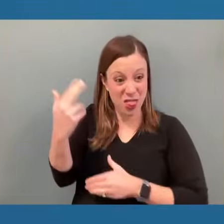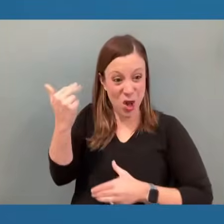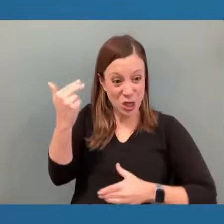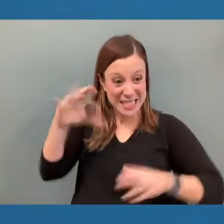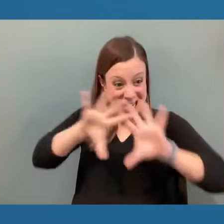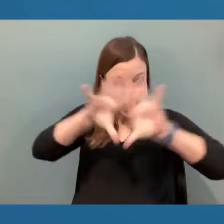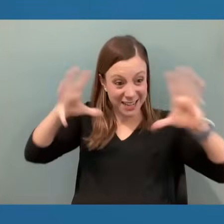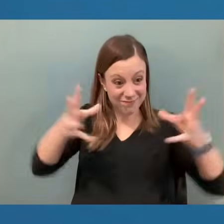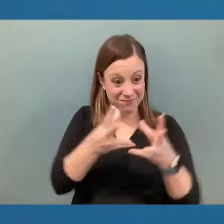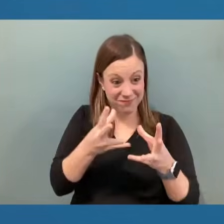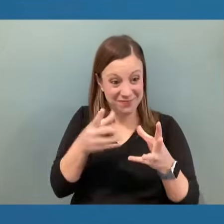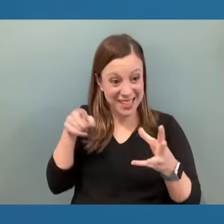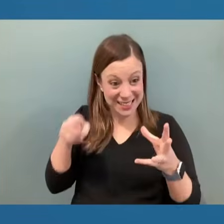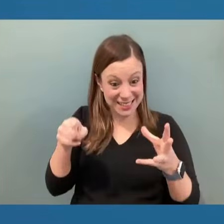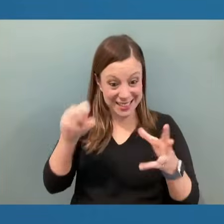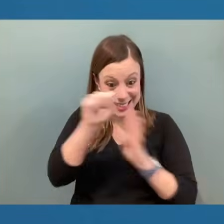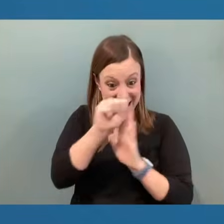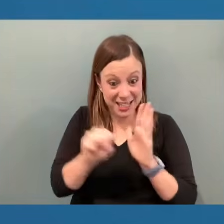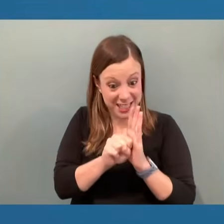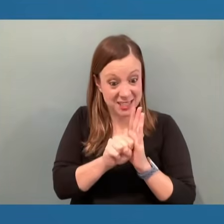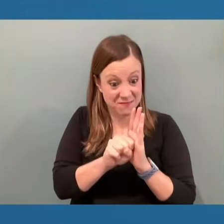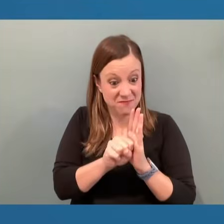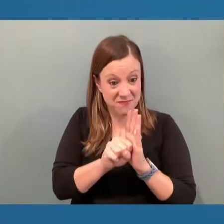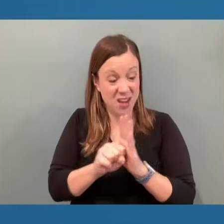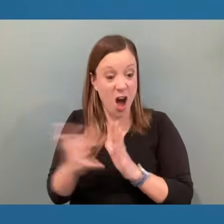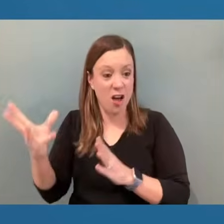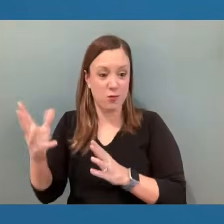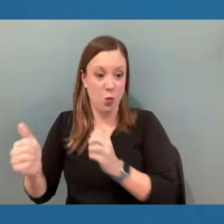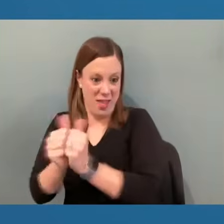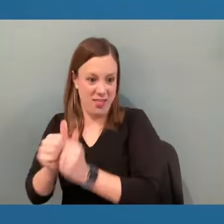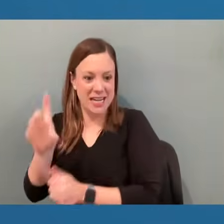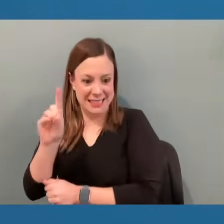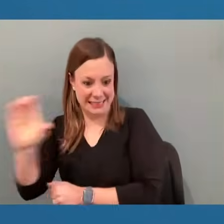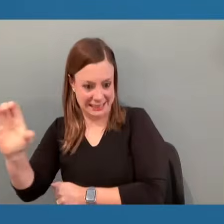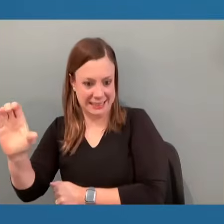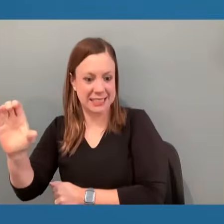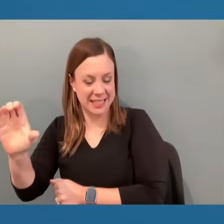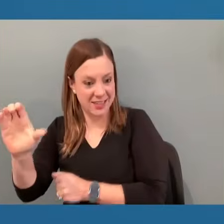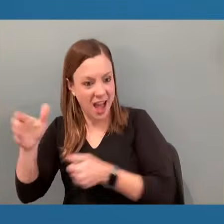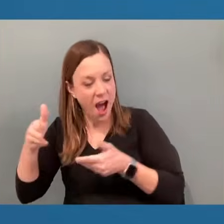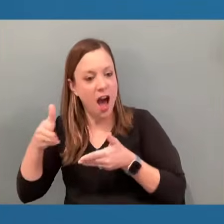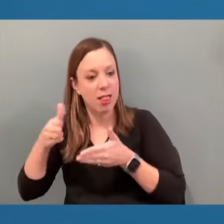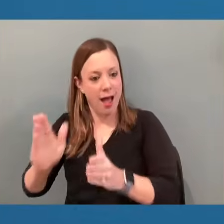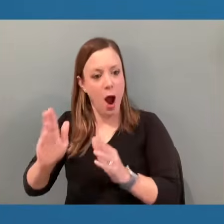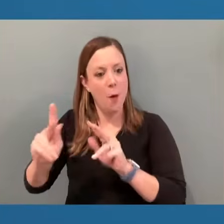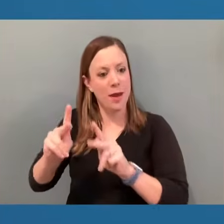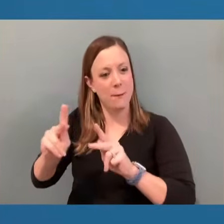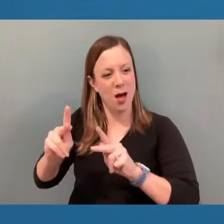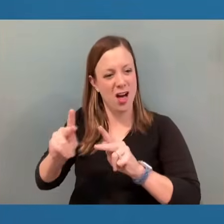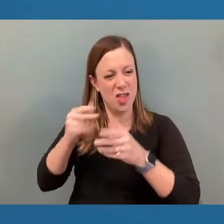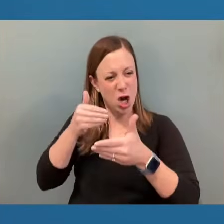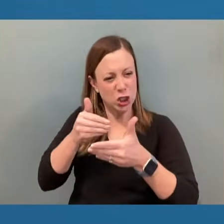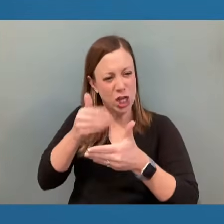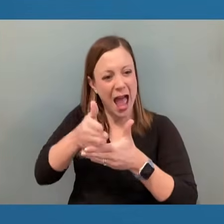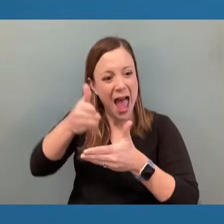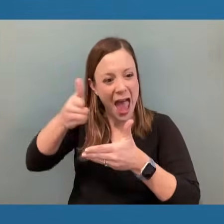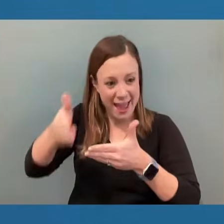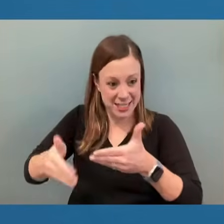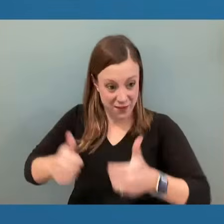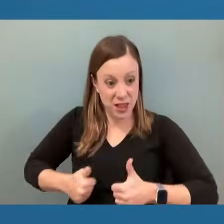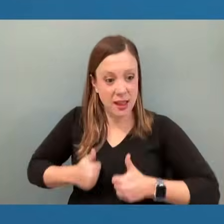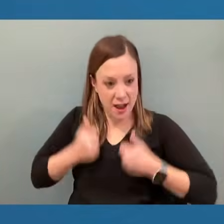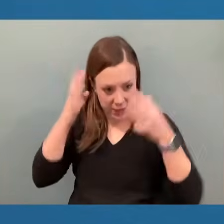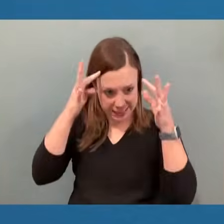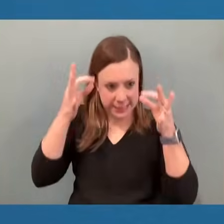6 months or fewer. That is a landmark transformation for families across the state of New York.